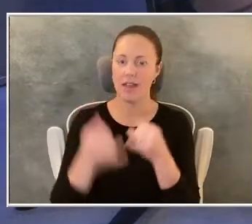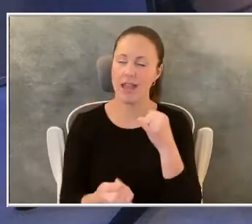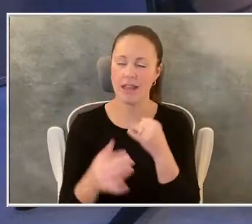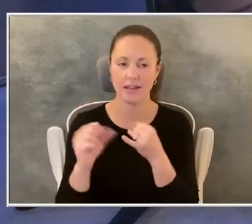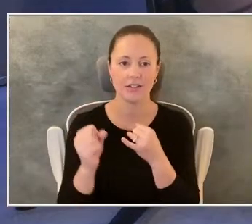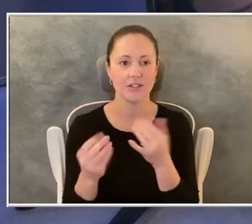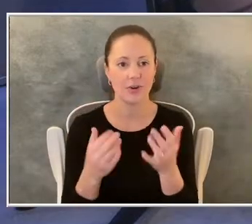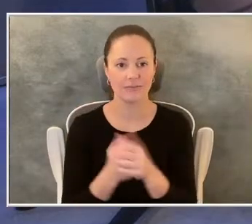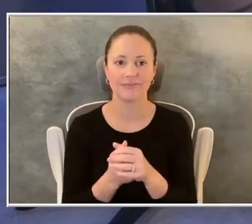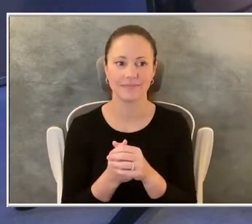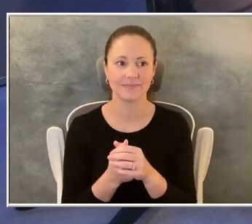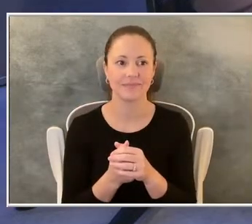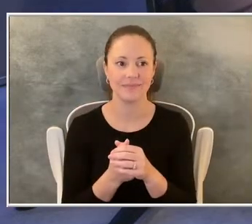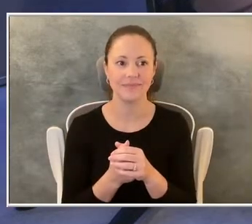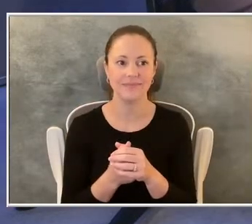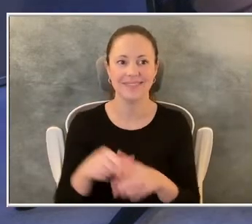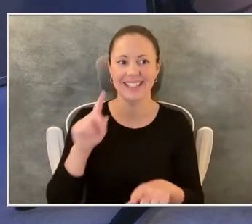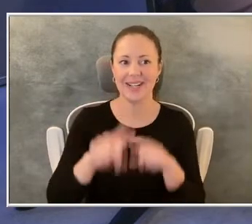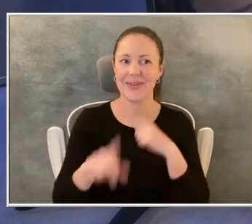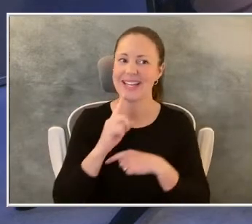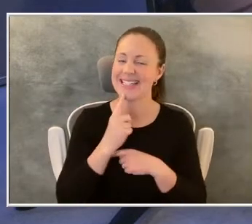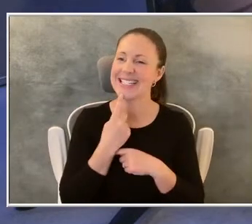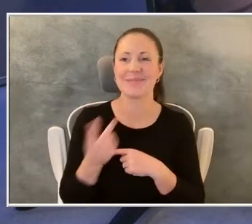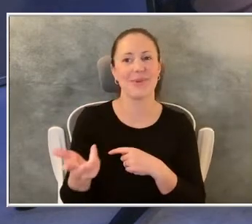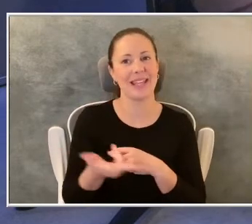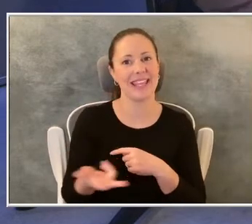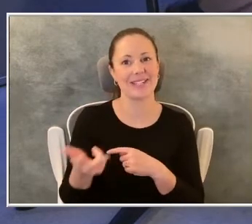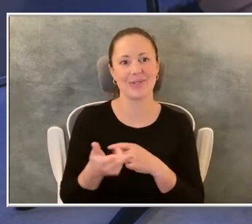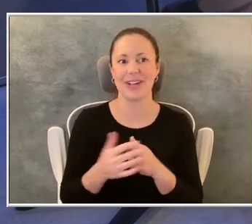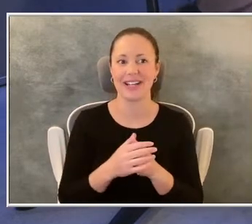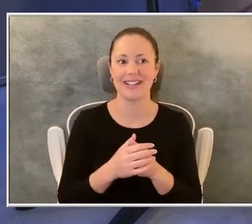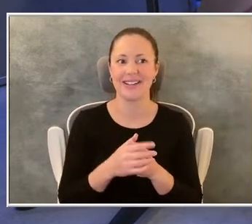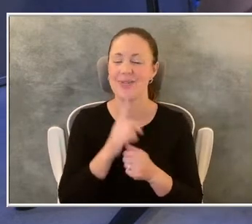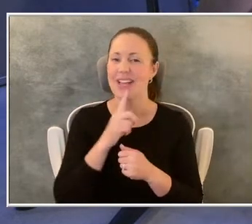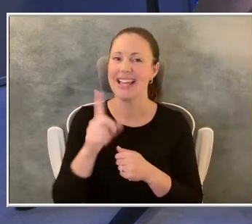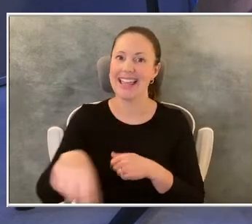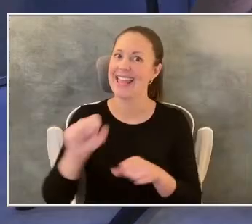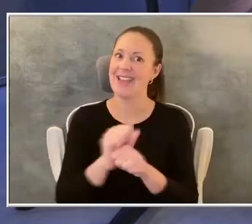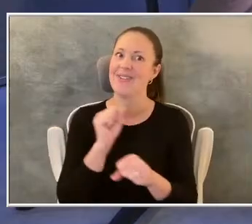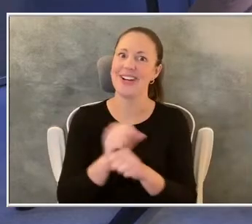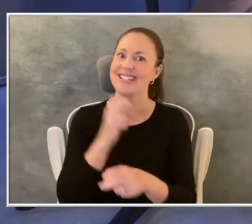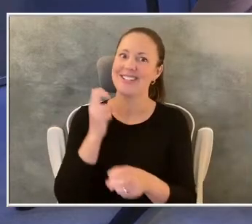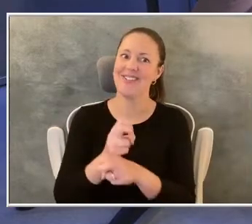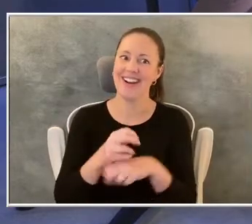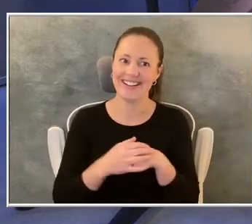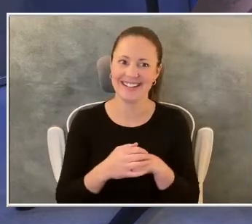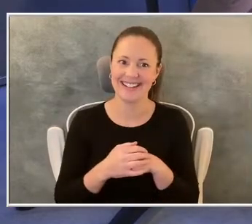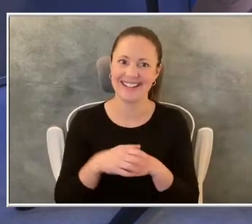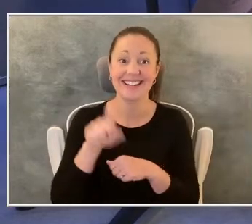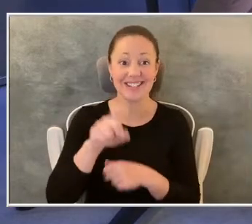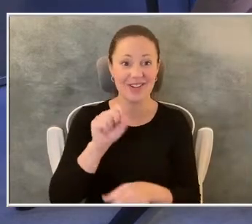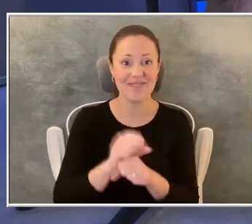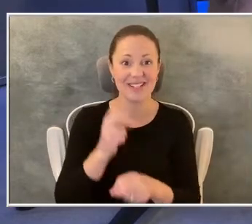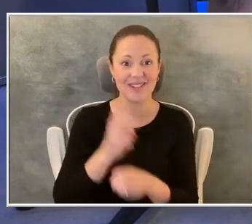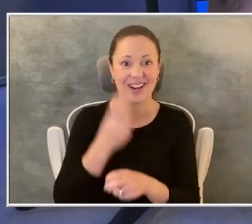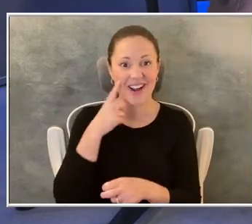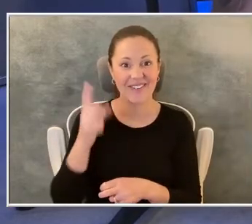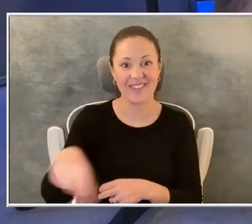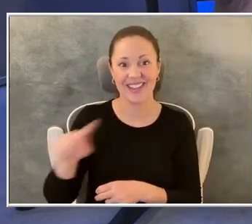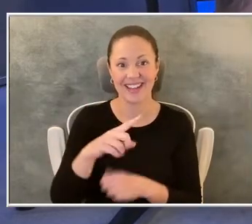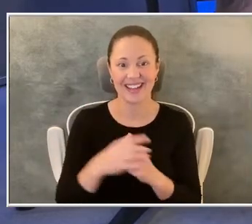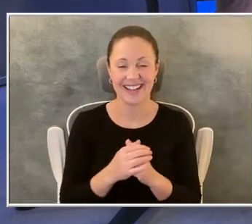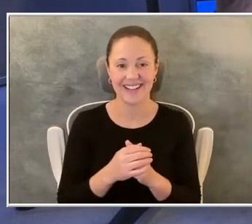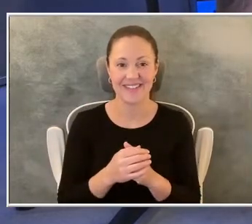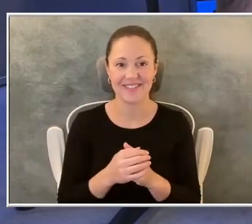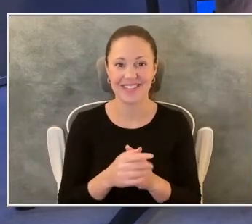You can't disappoint these 3 people. They do too much hard work. They're working hard for you, and you got to work hard for them. Yeah. Right, So that's right. I You really can't like